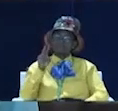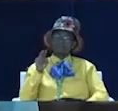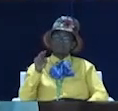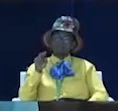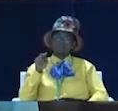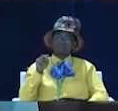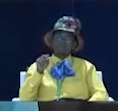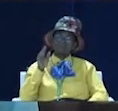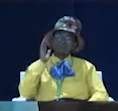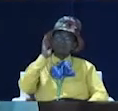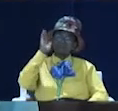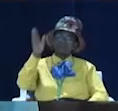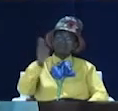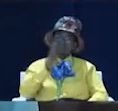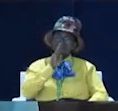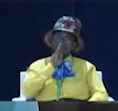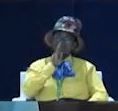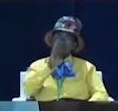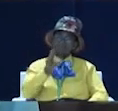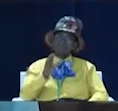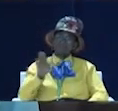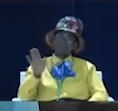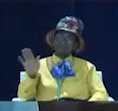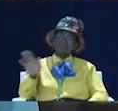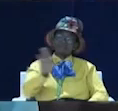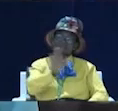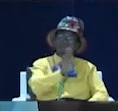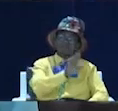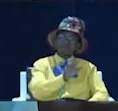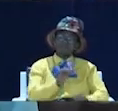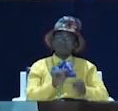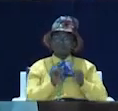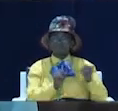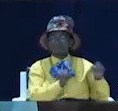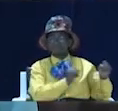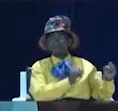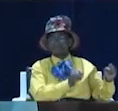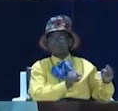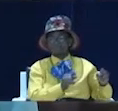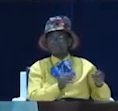will be your individual requests